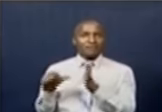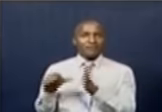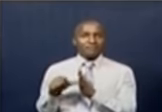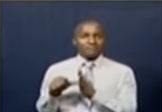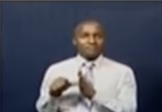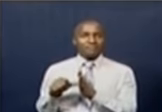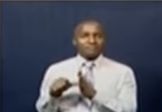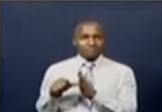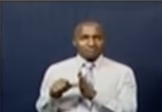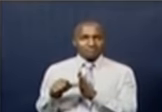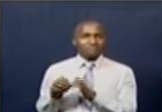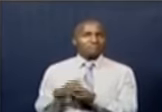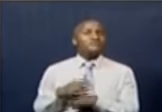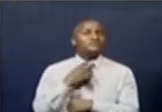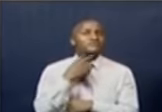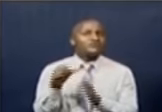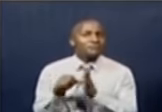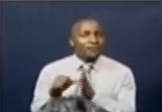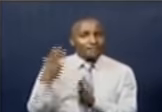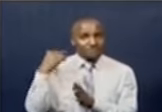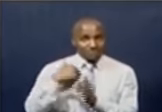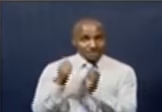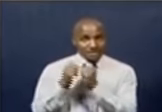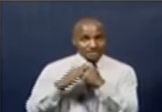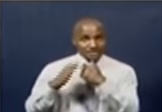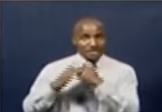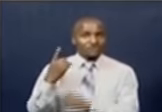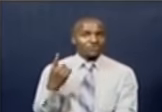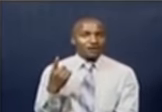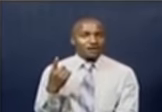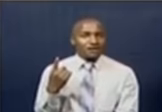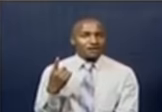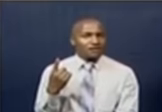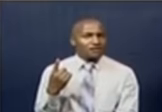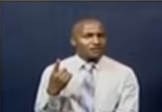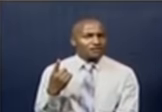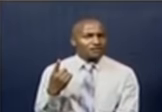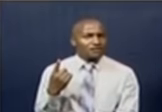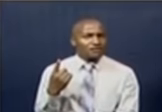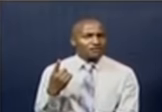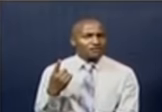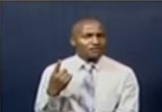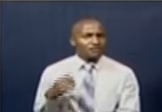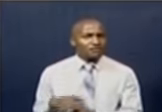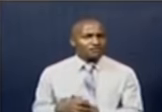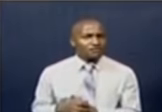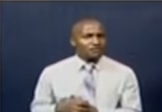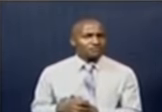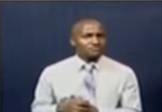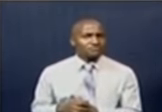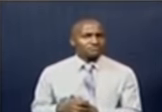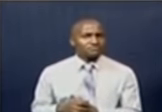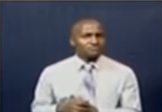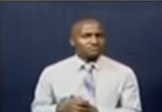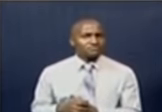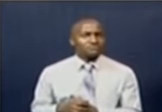When I was running, 1991, we even 44, which is